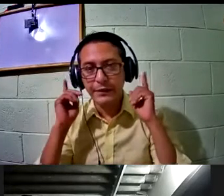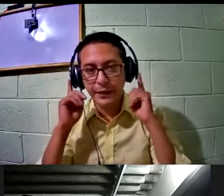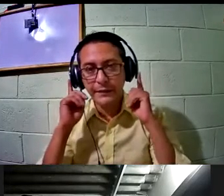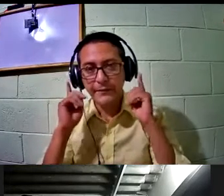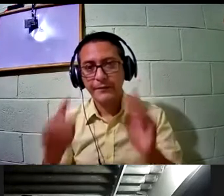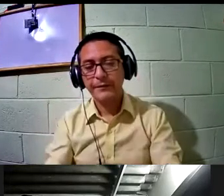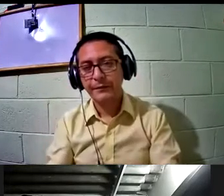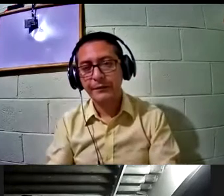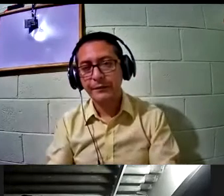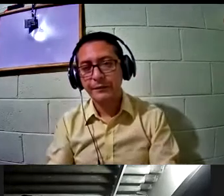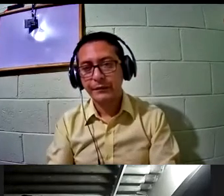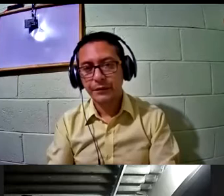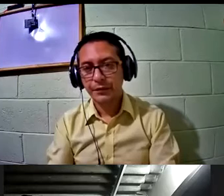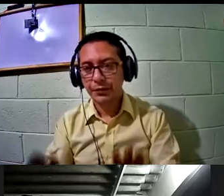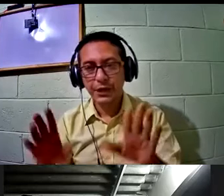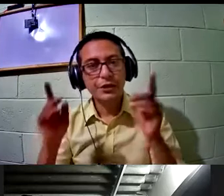listen, okay?